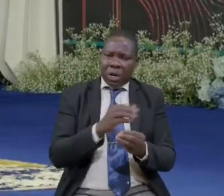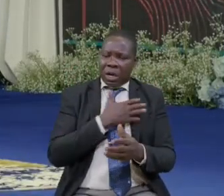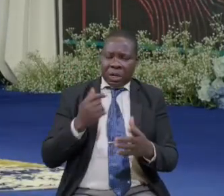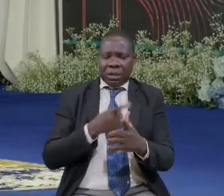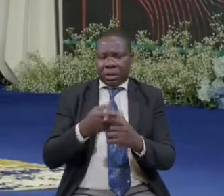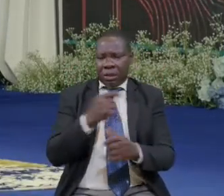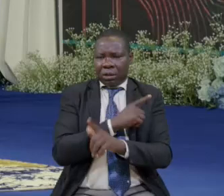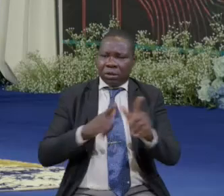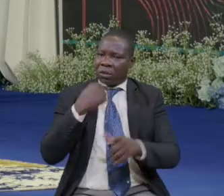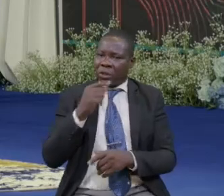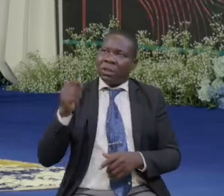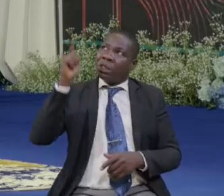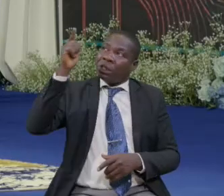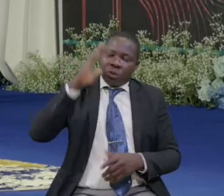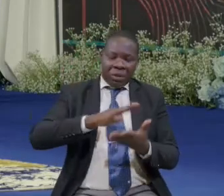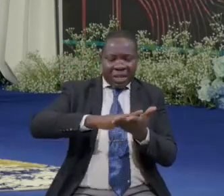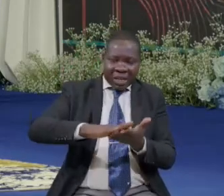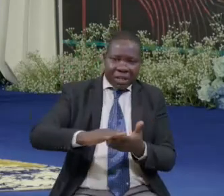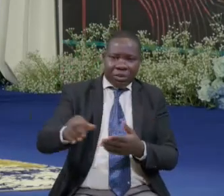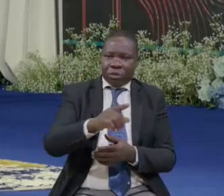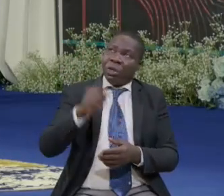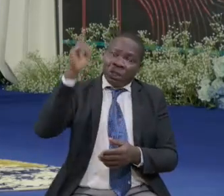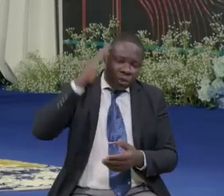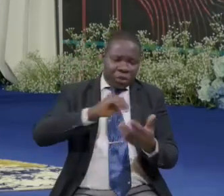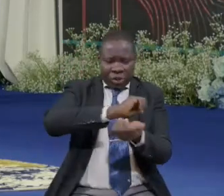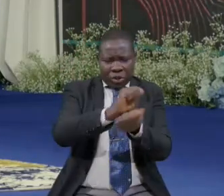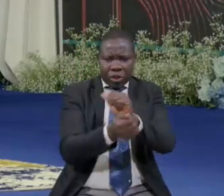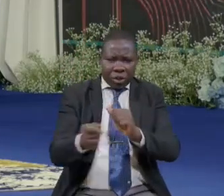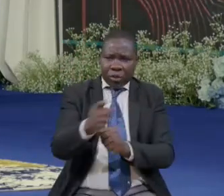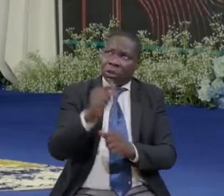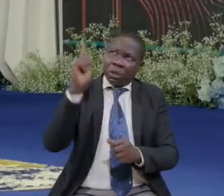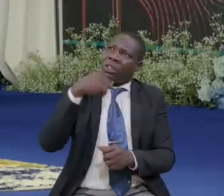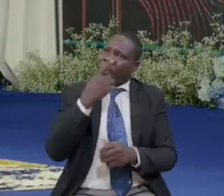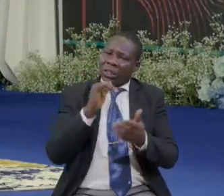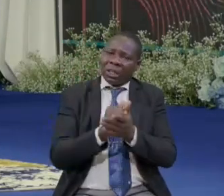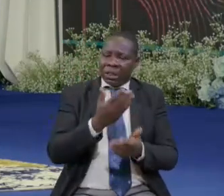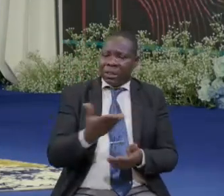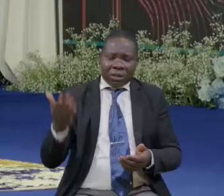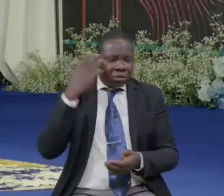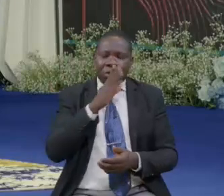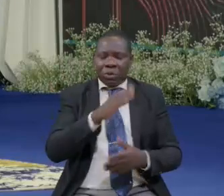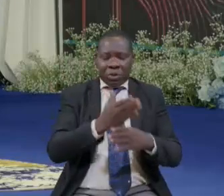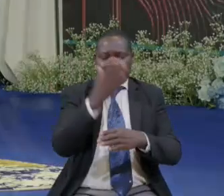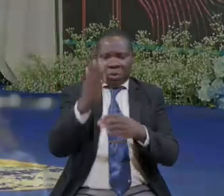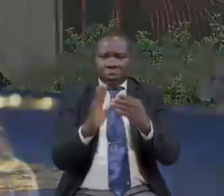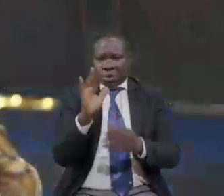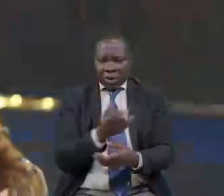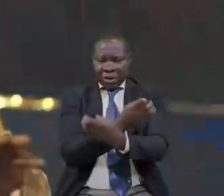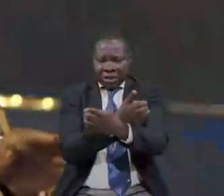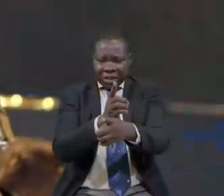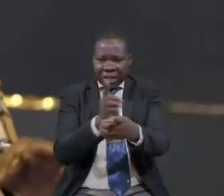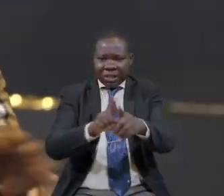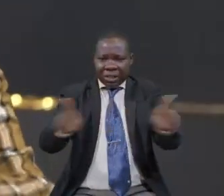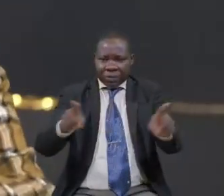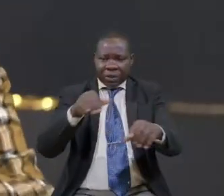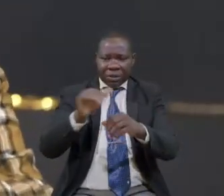you. He says he will change you. He says that things will be totally different in your life. He says all